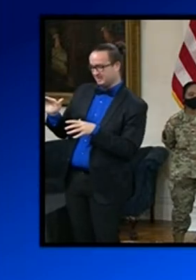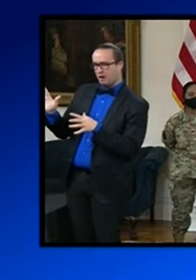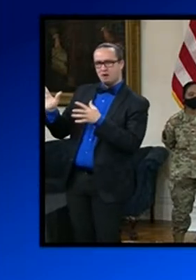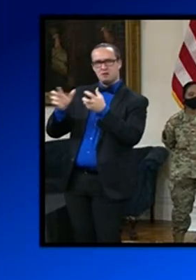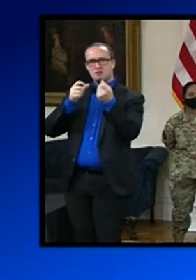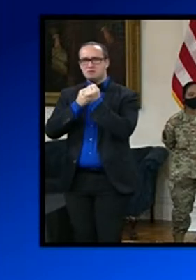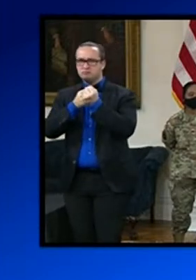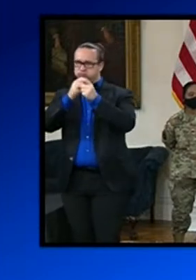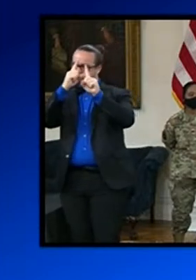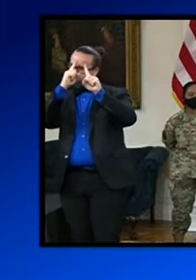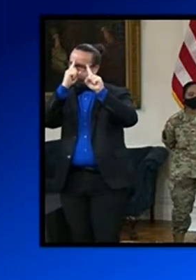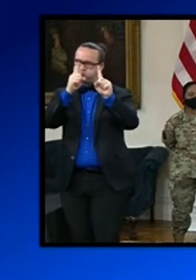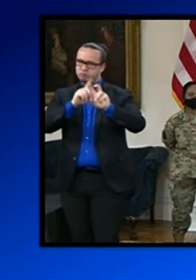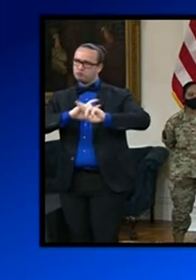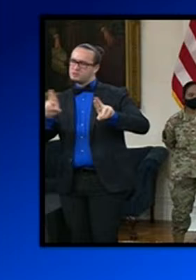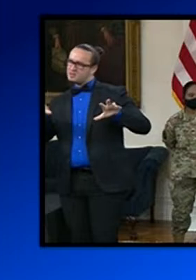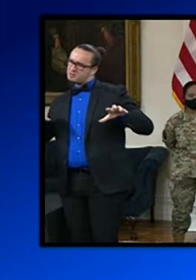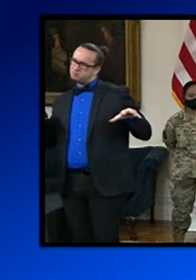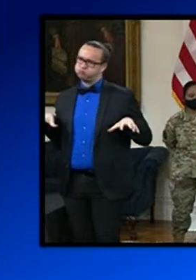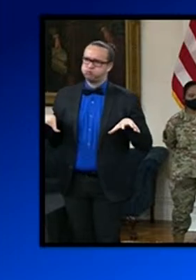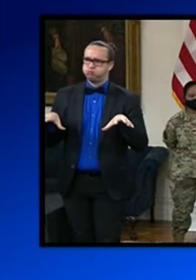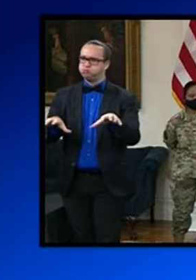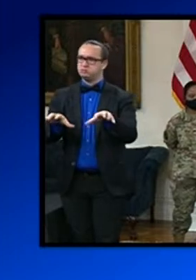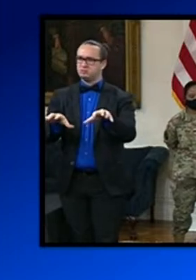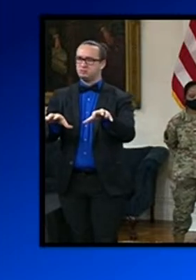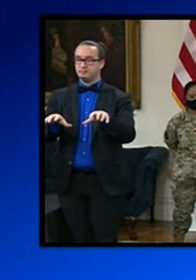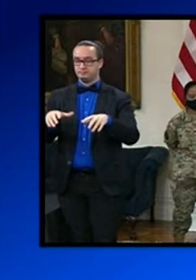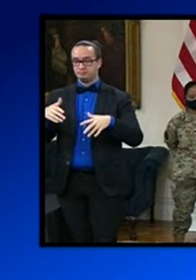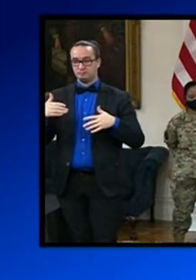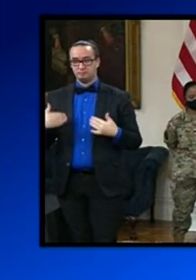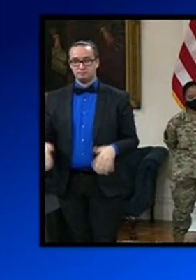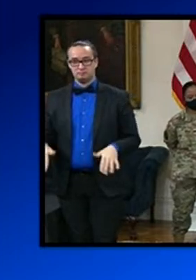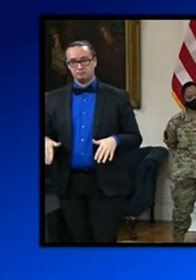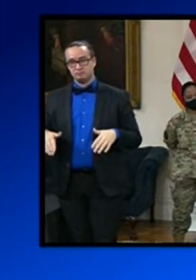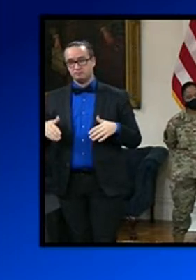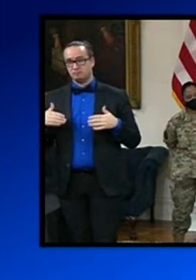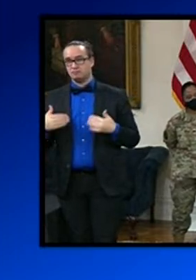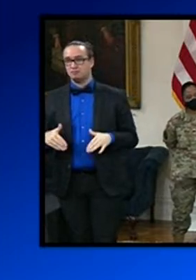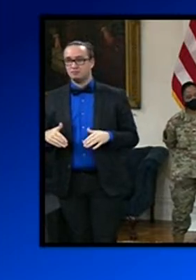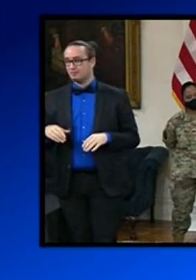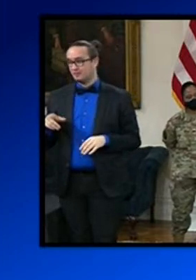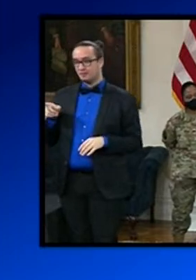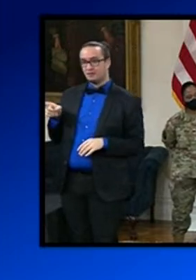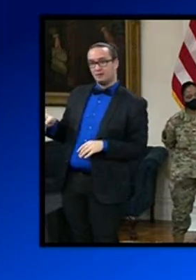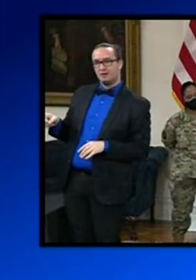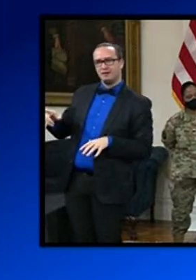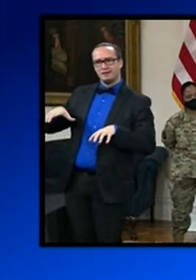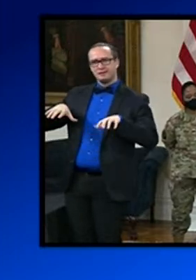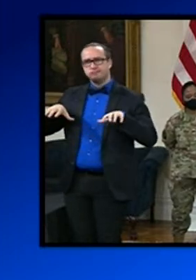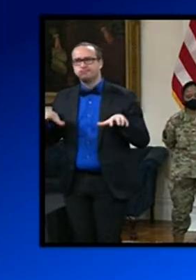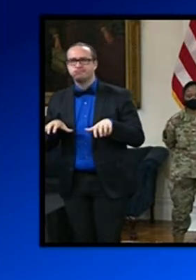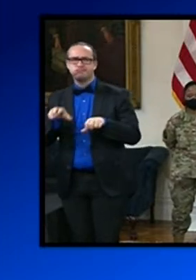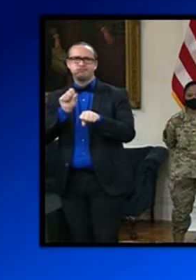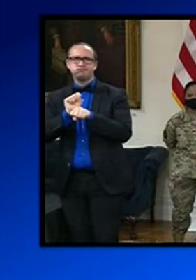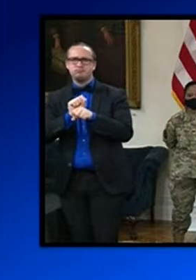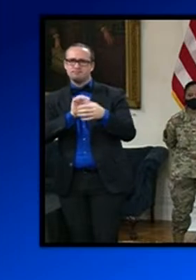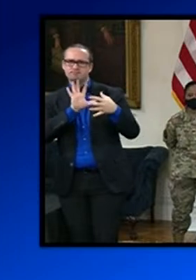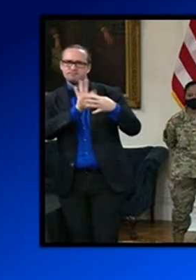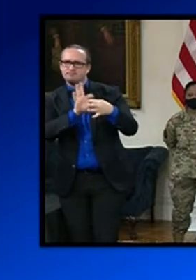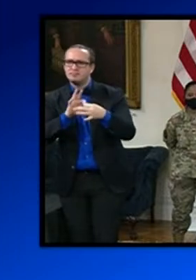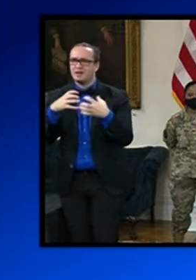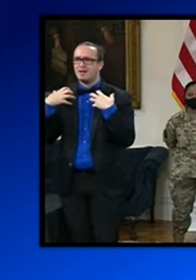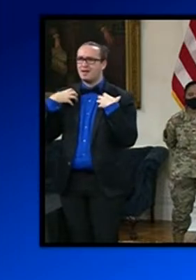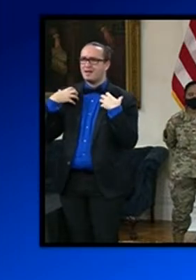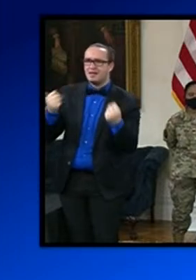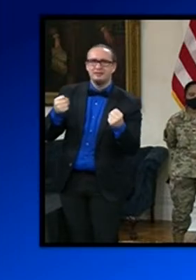tirelessly with health officials, with local leaders, and with other partners and stakeholders, and